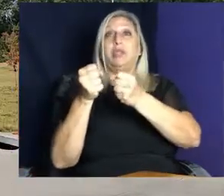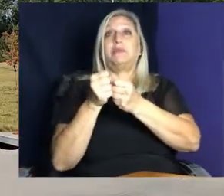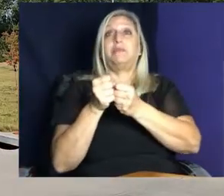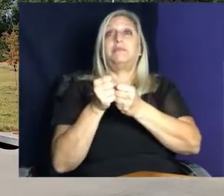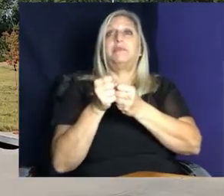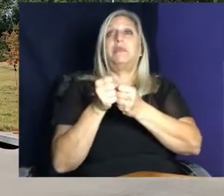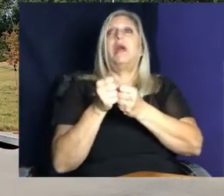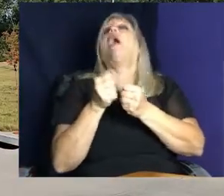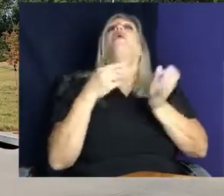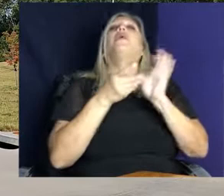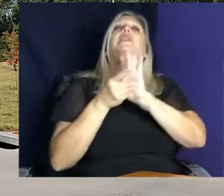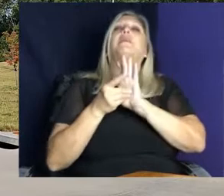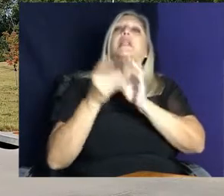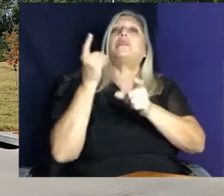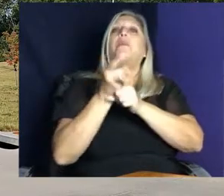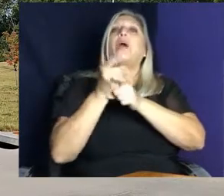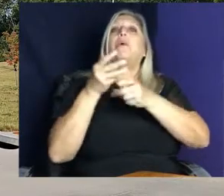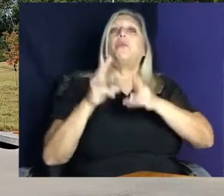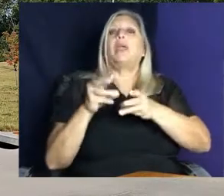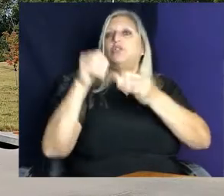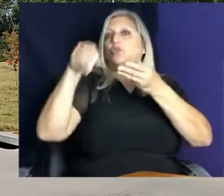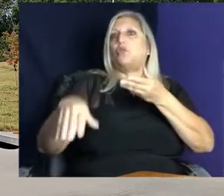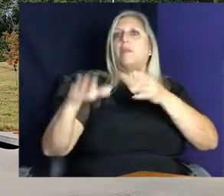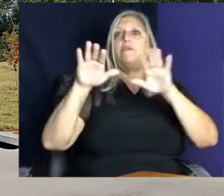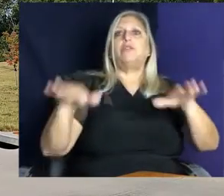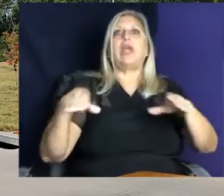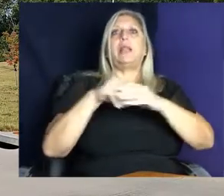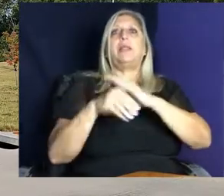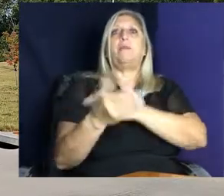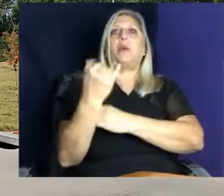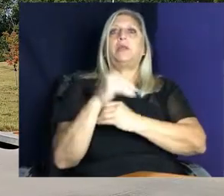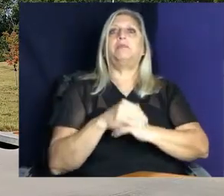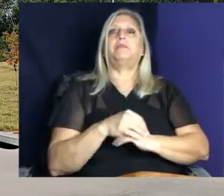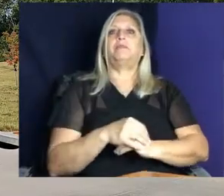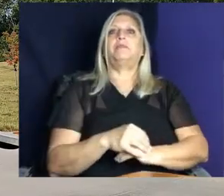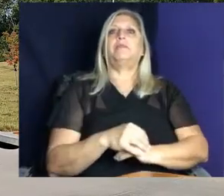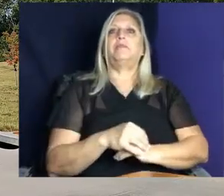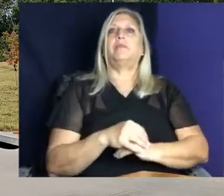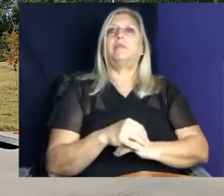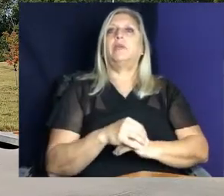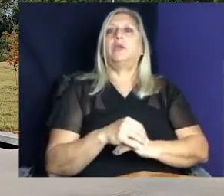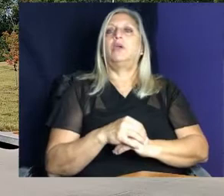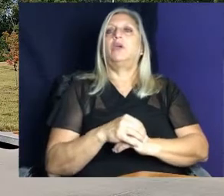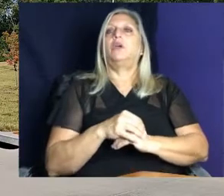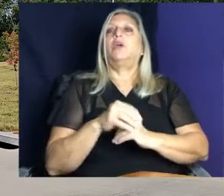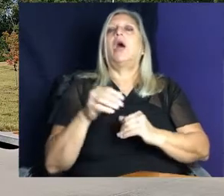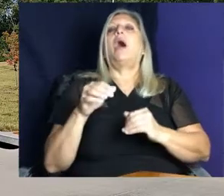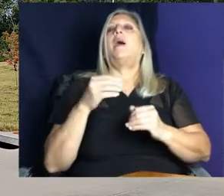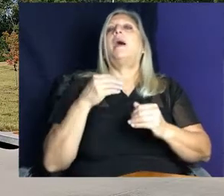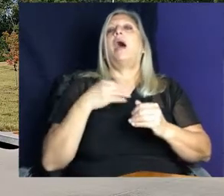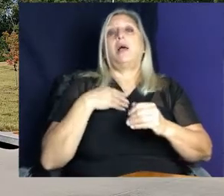to demonstrate the proper way to drop off your child in the morning. Our Dean of Students,